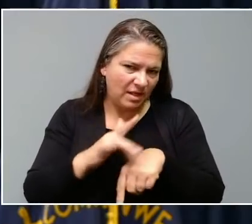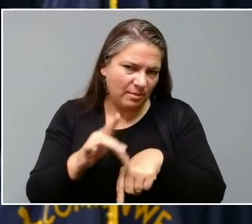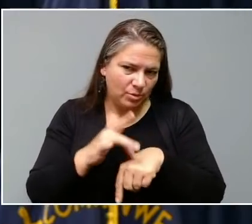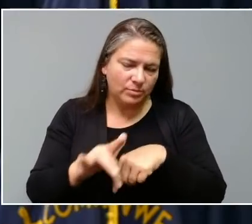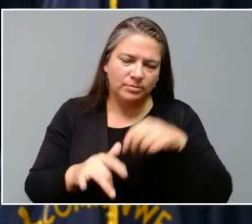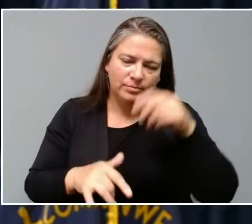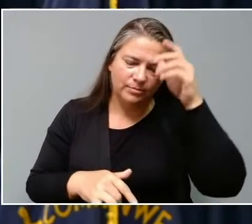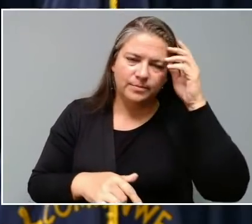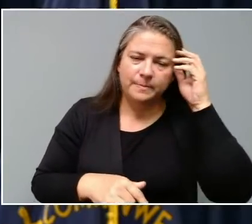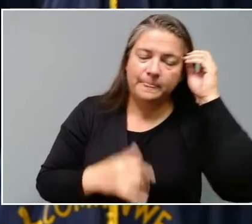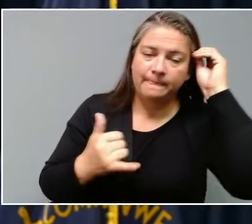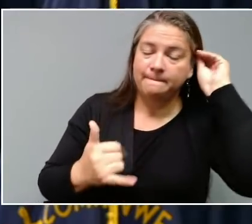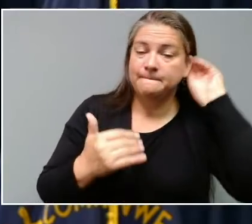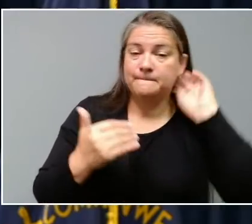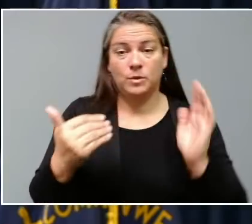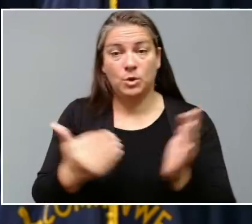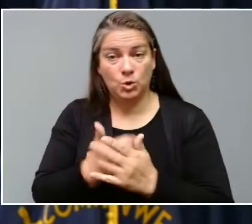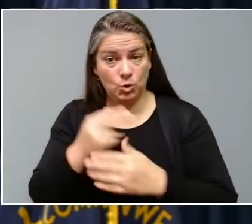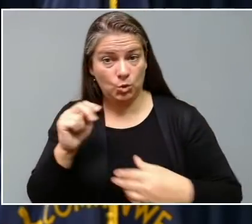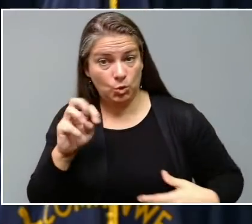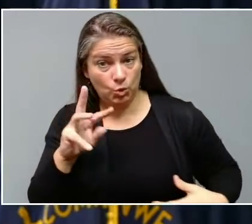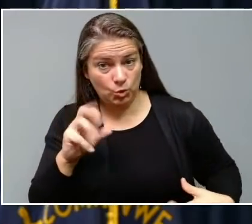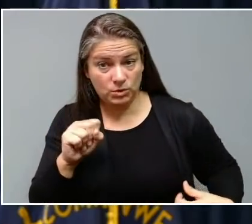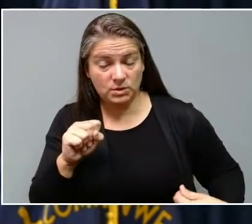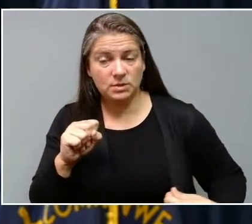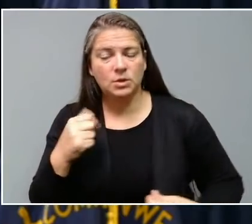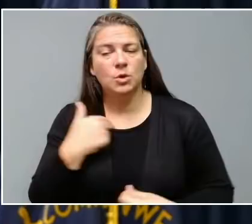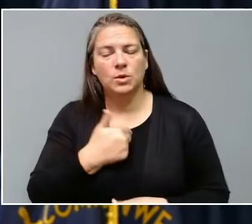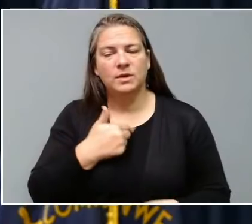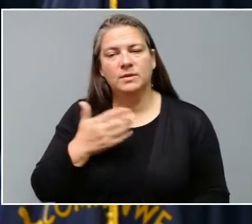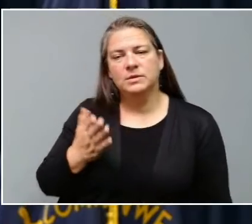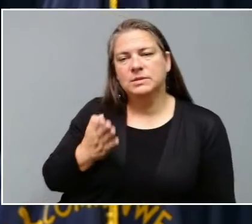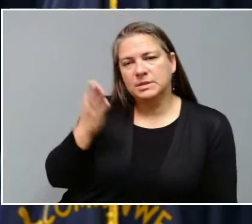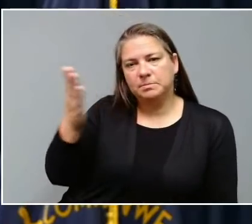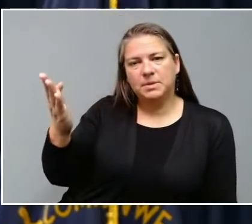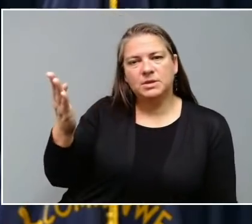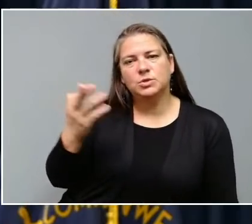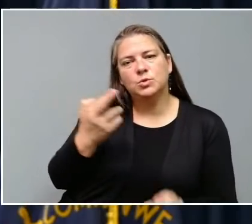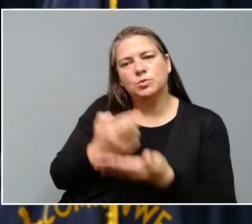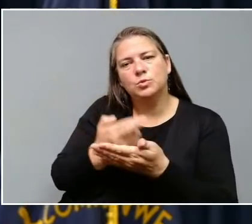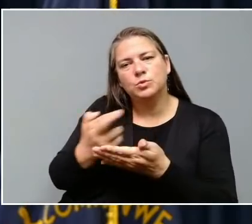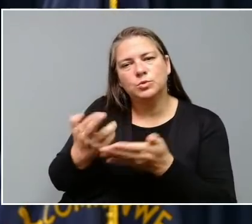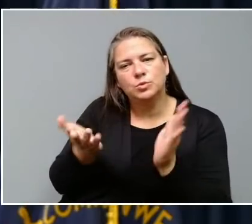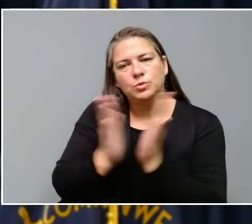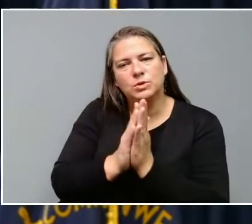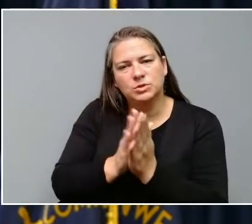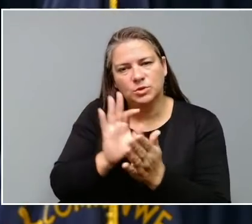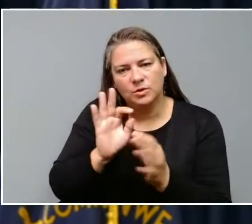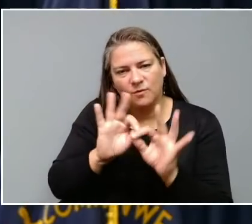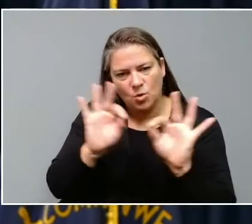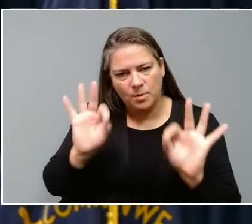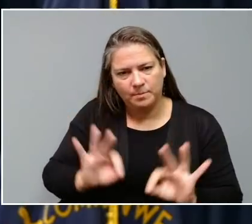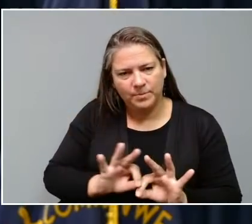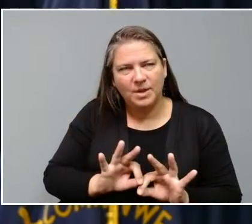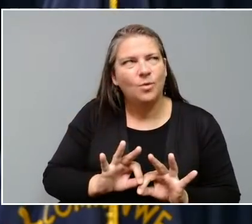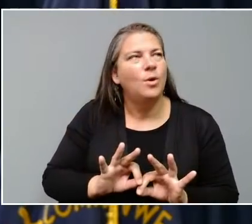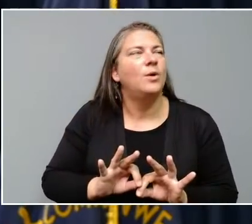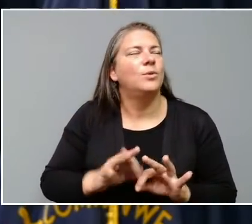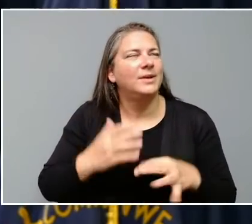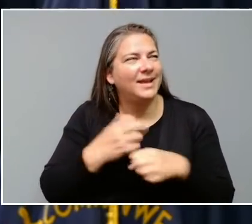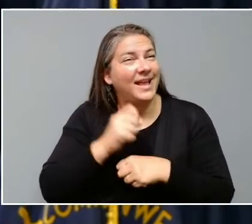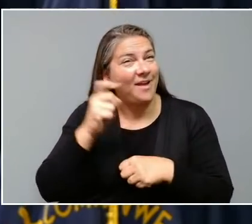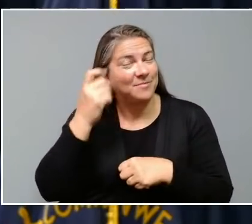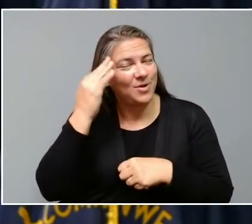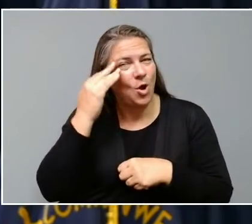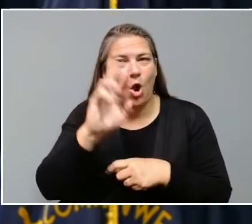new news today, we have also submitted a resource request form, there's lots of acronyms when you deal with government, an